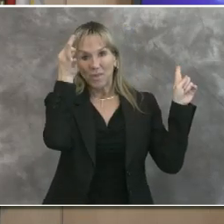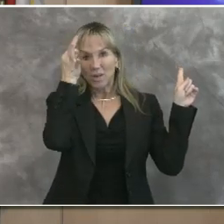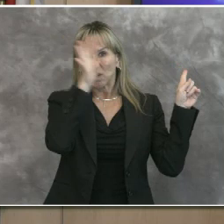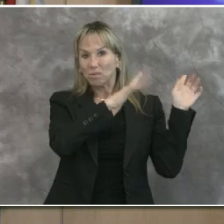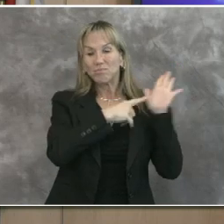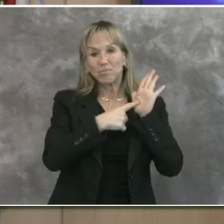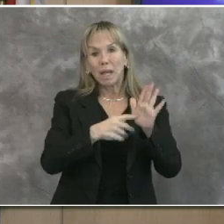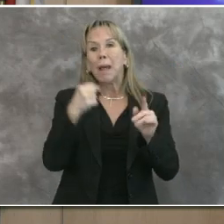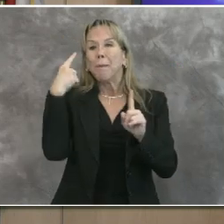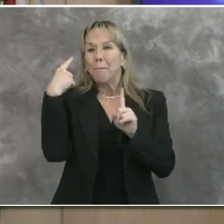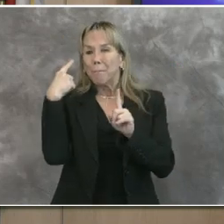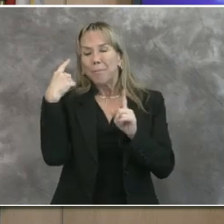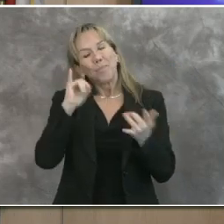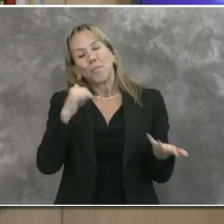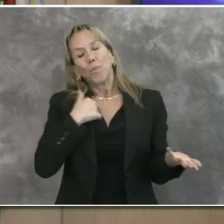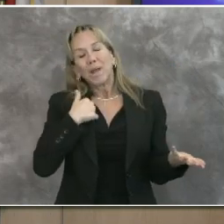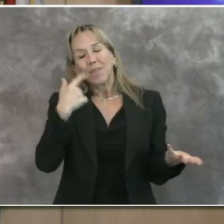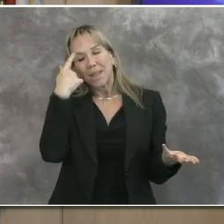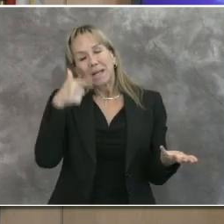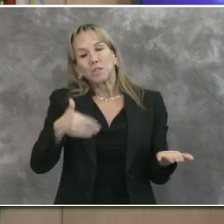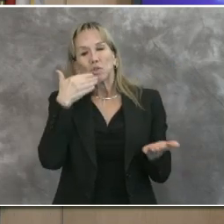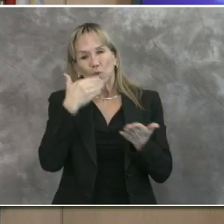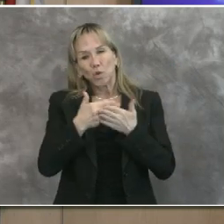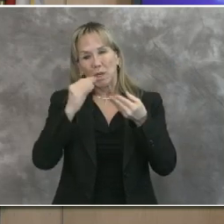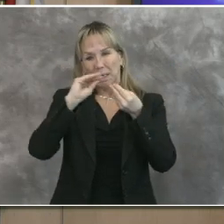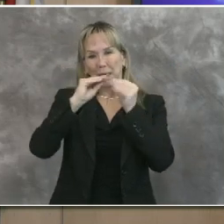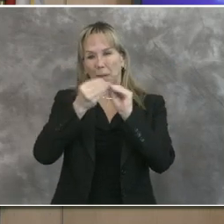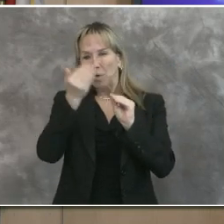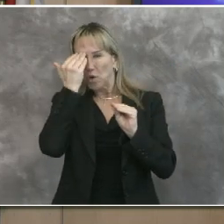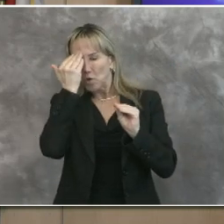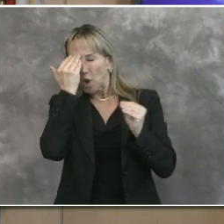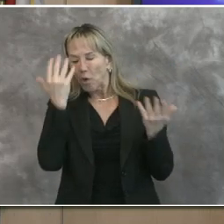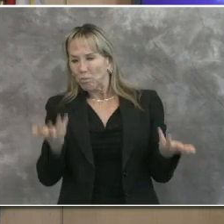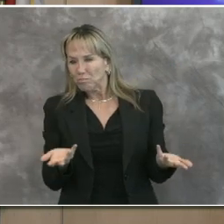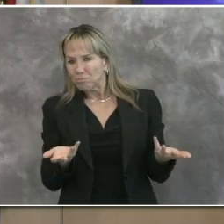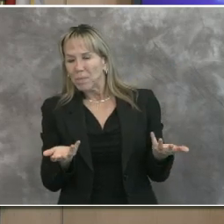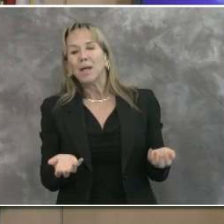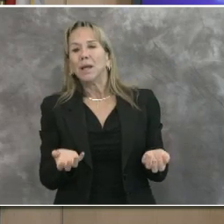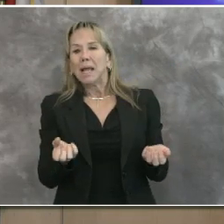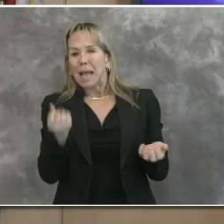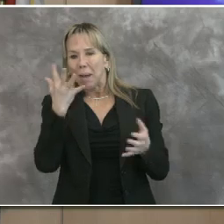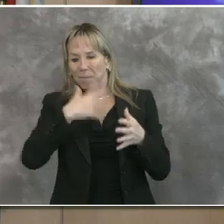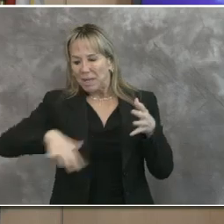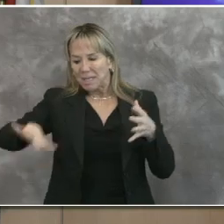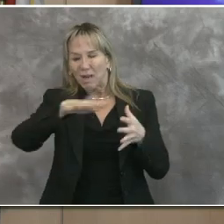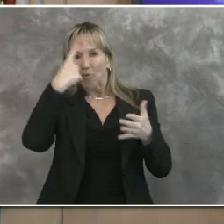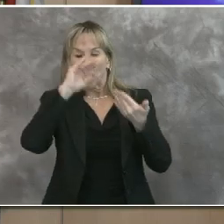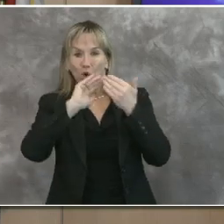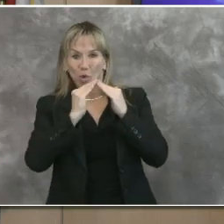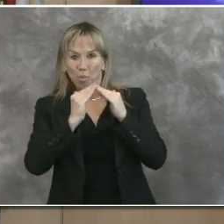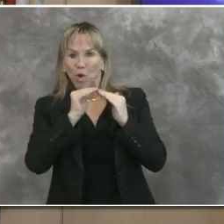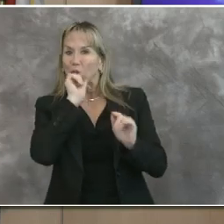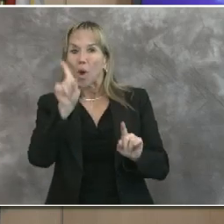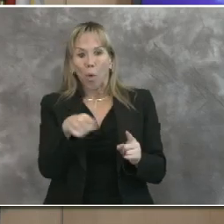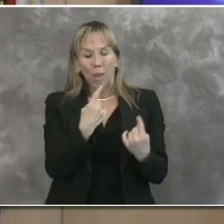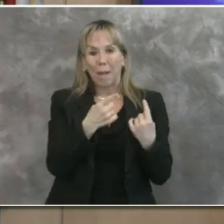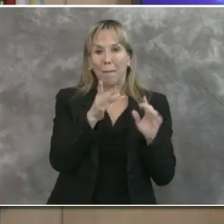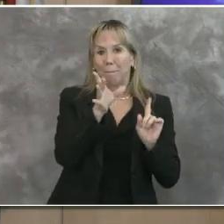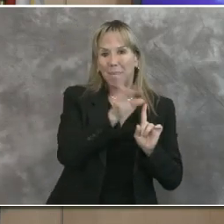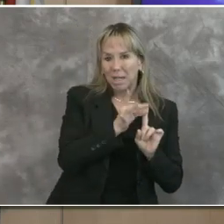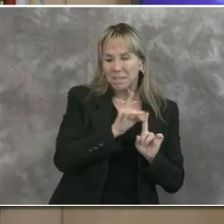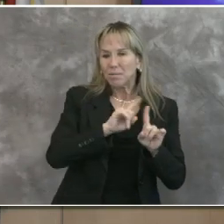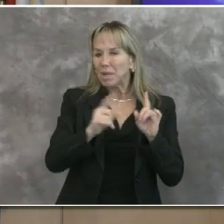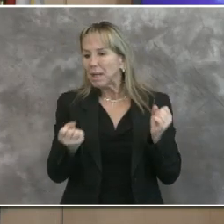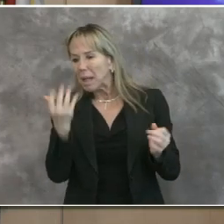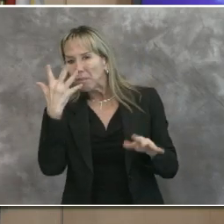appropriate reflection of where we are as a community than just the raw number of positive tests. Right now, we are also spending a lot of time focusing on the